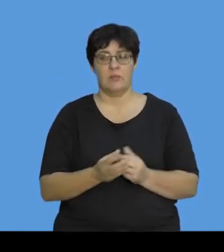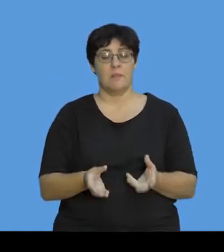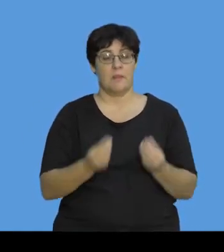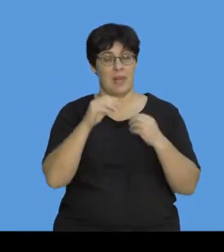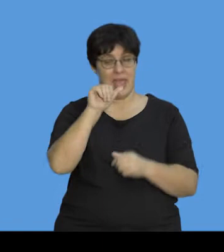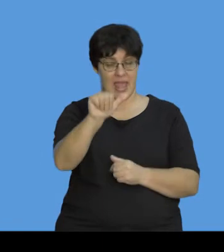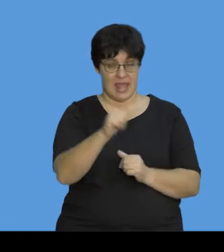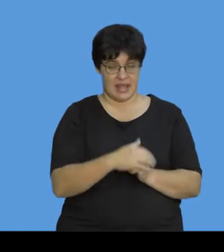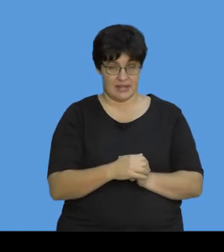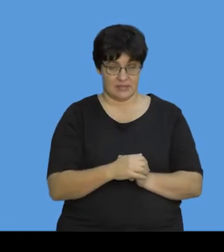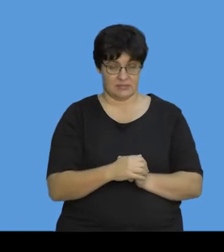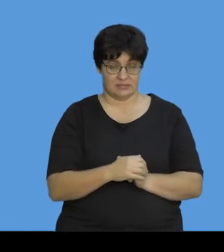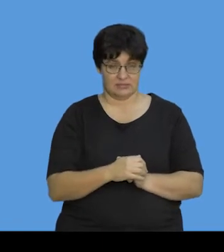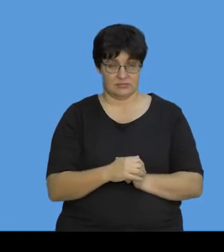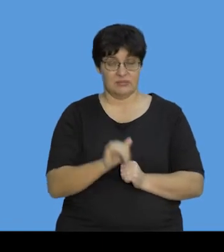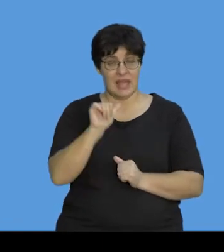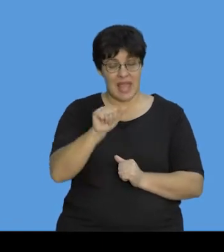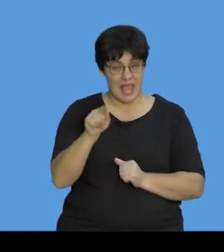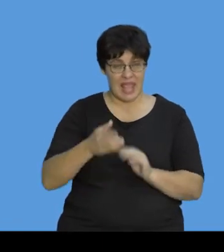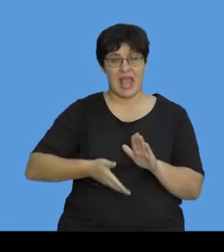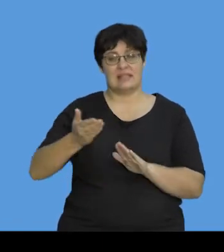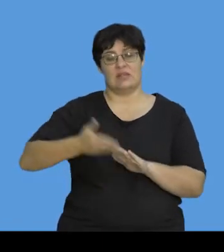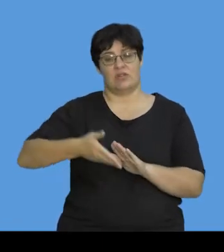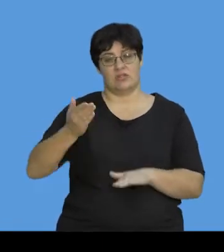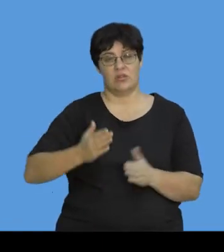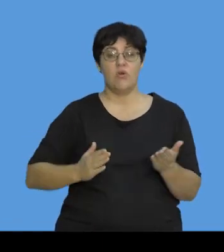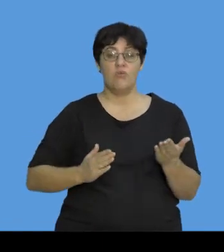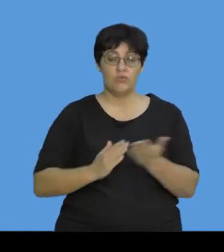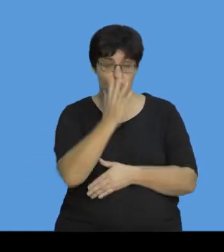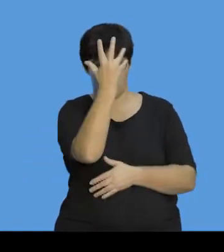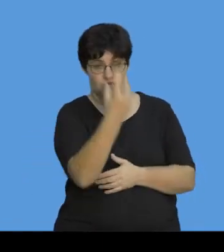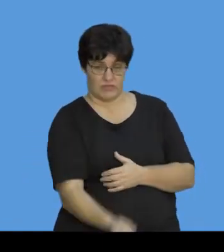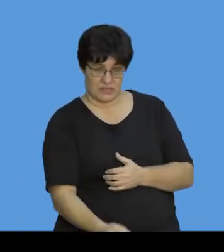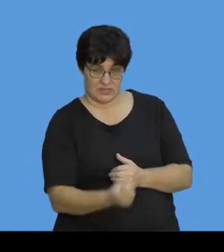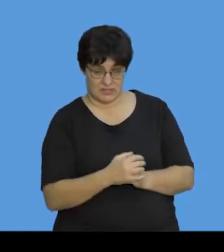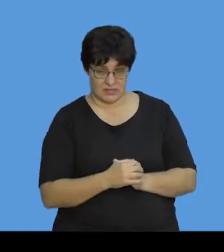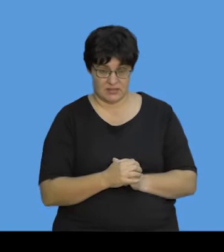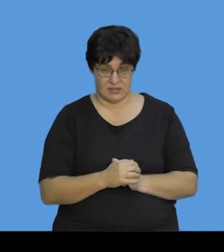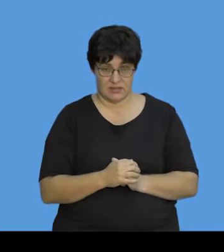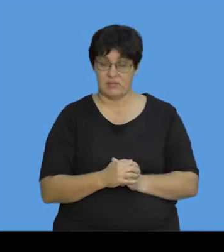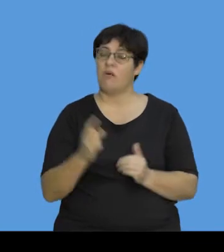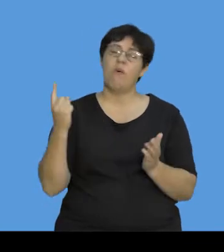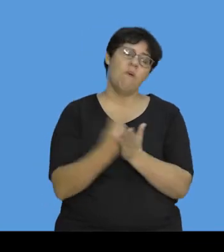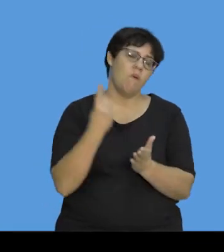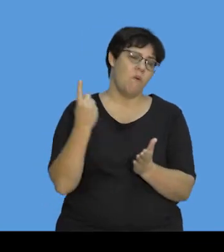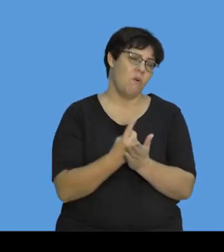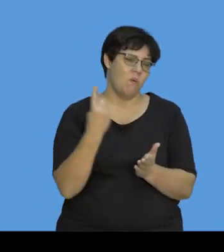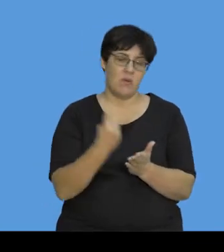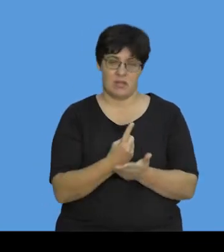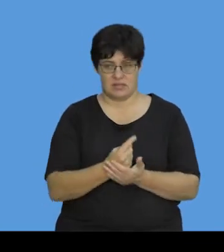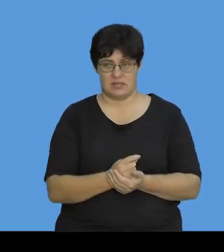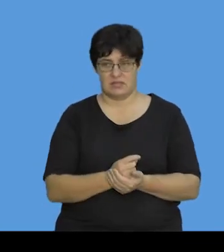Then we've got A. A is acceleration due to gravity. It is